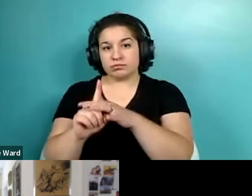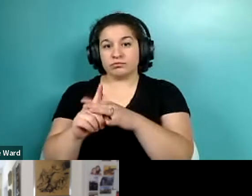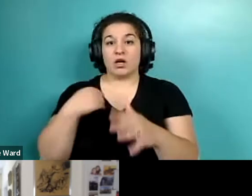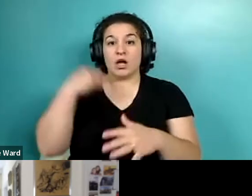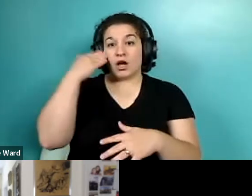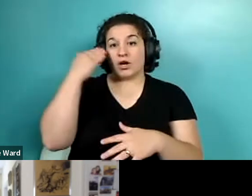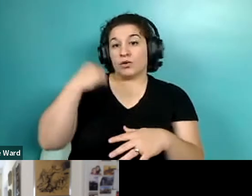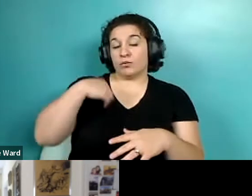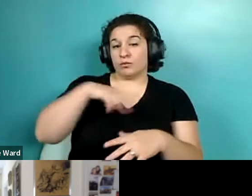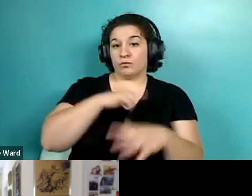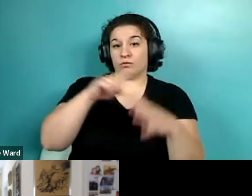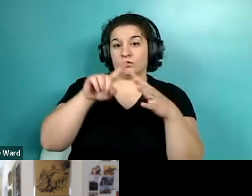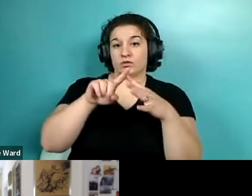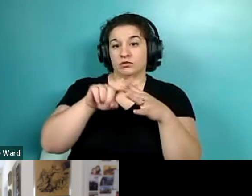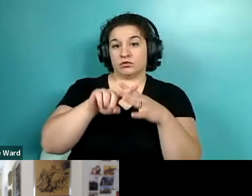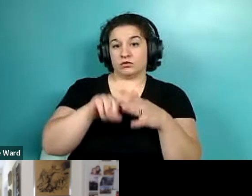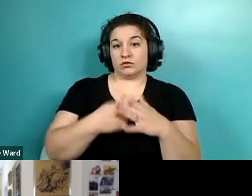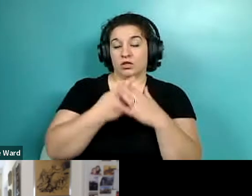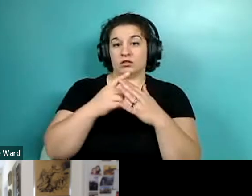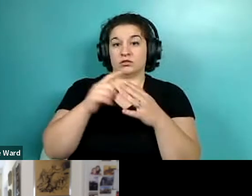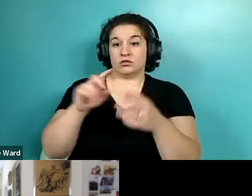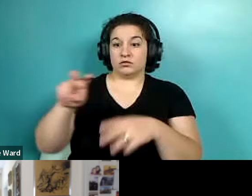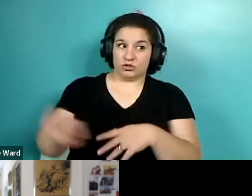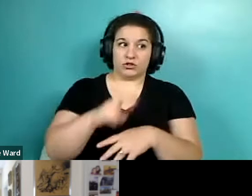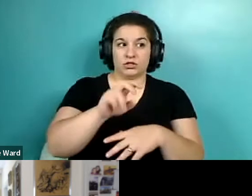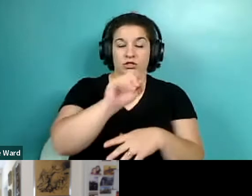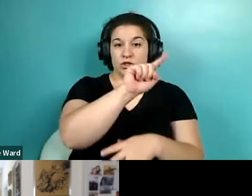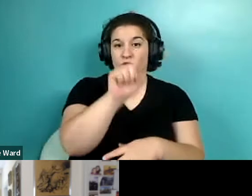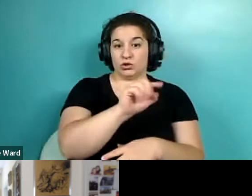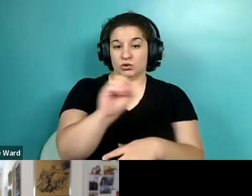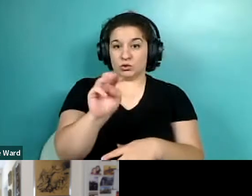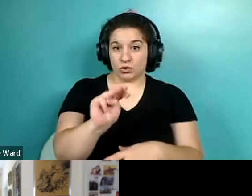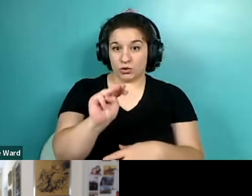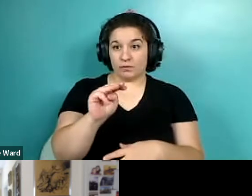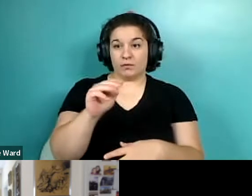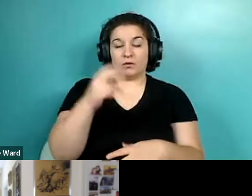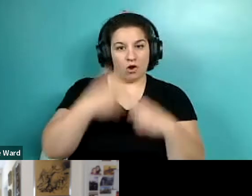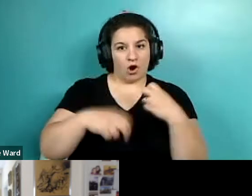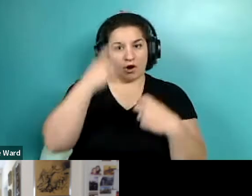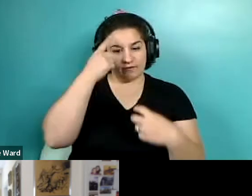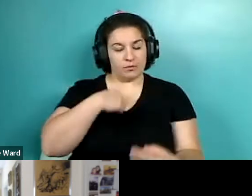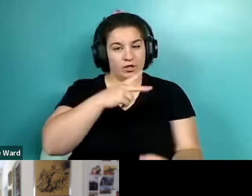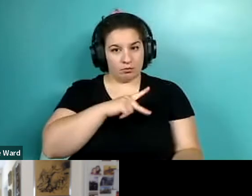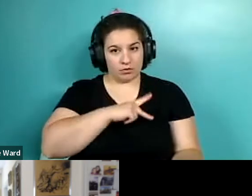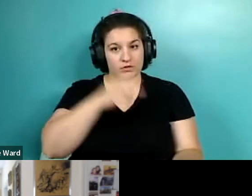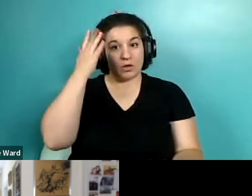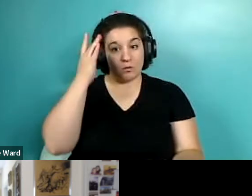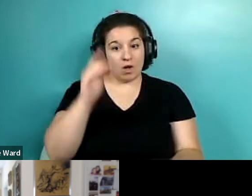to Zoom, that was really hard for me personally because subtitles were not automatically available on Zoom.